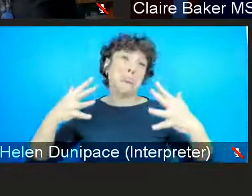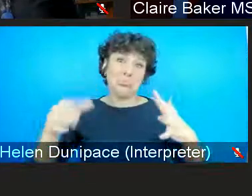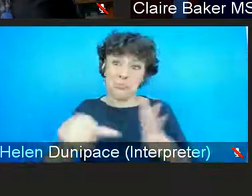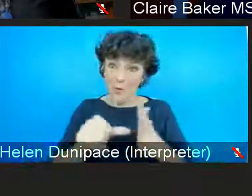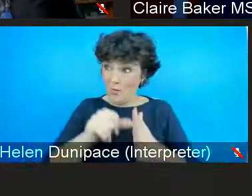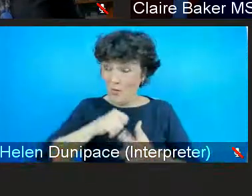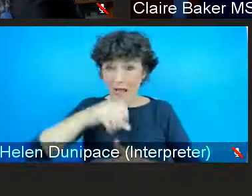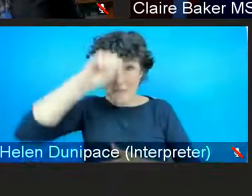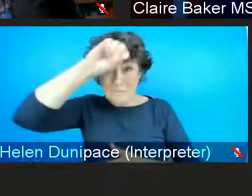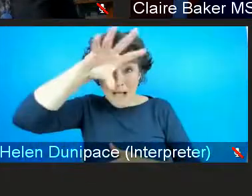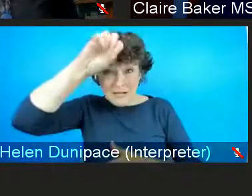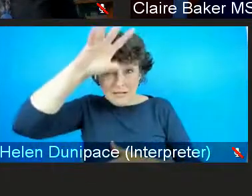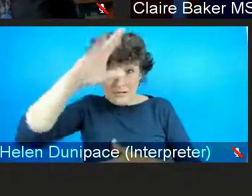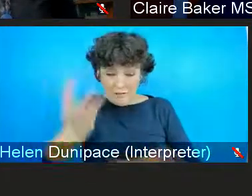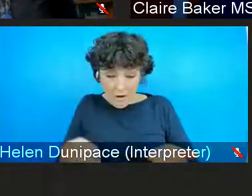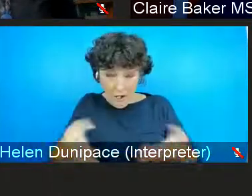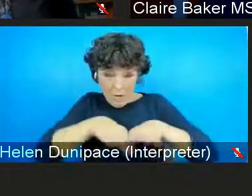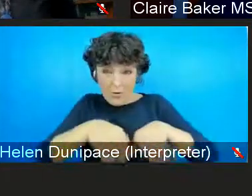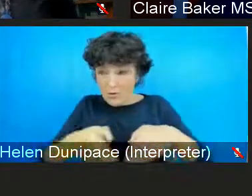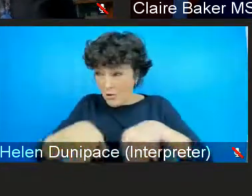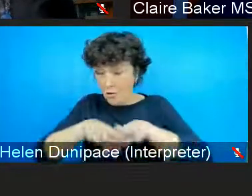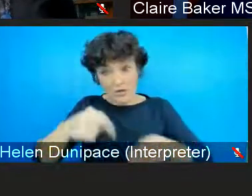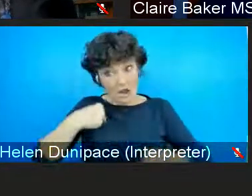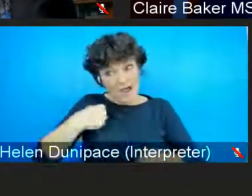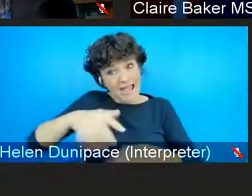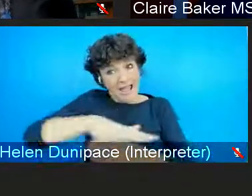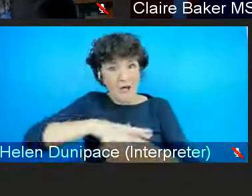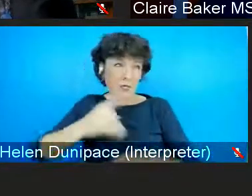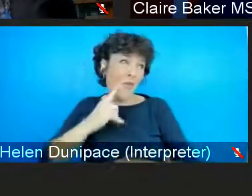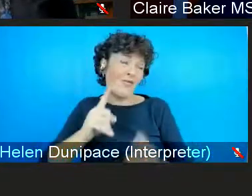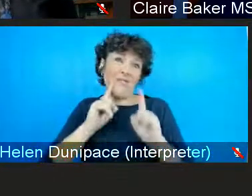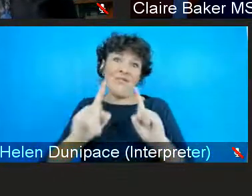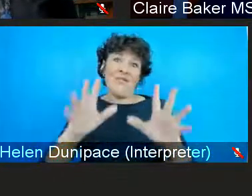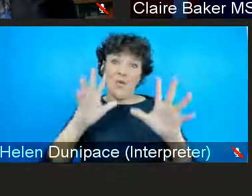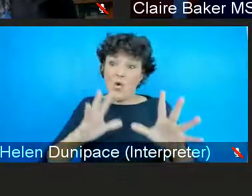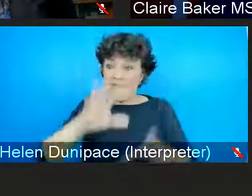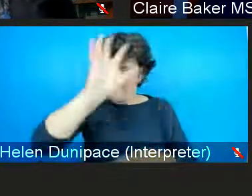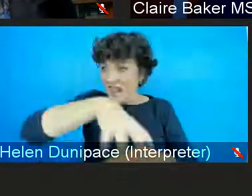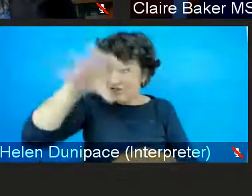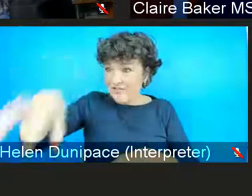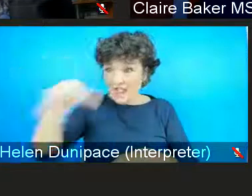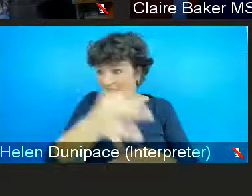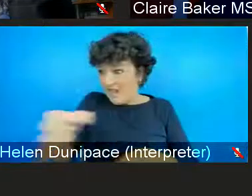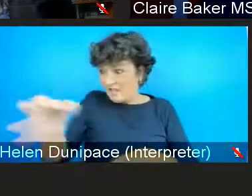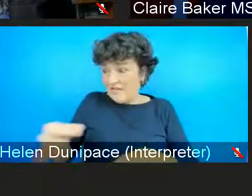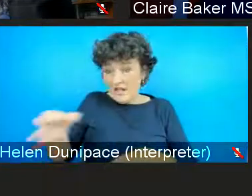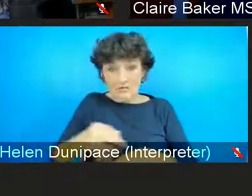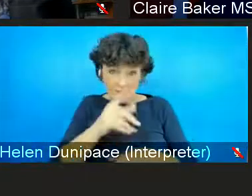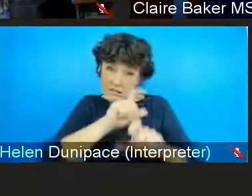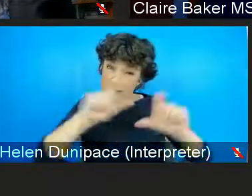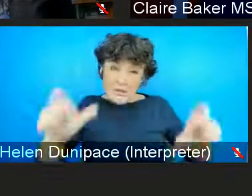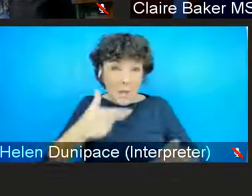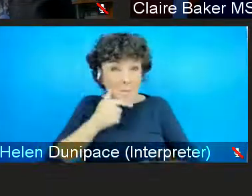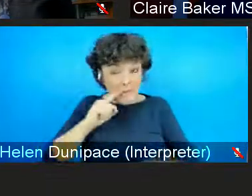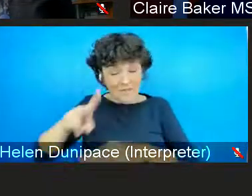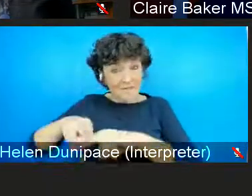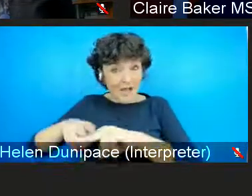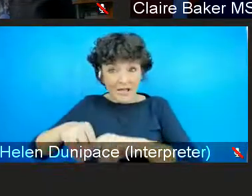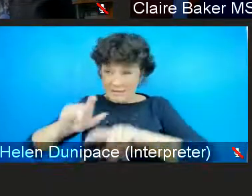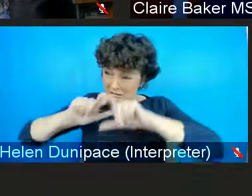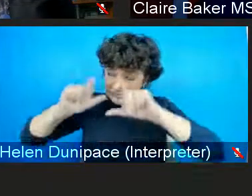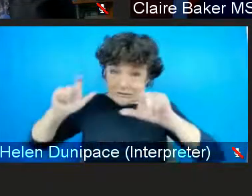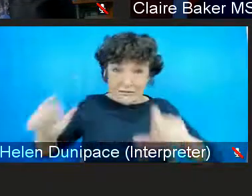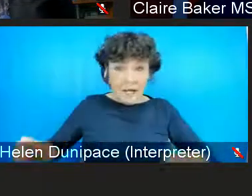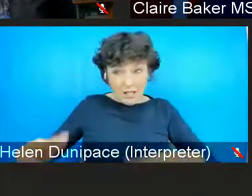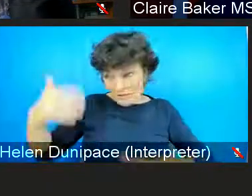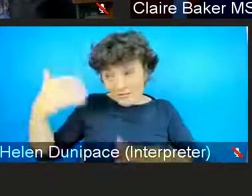mines, and we had a history of mining villages in this area, where there are areas in Fife that are still living with the legacy and the social challenges that